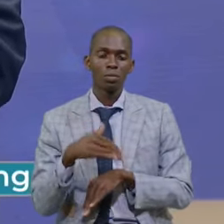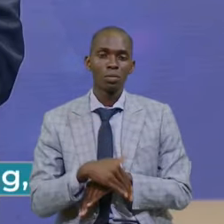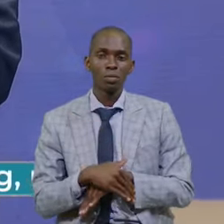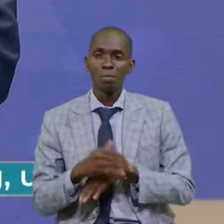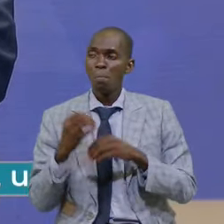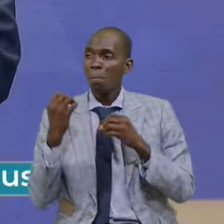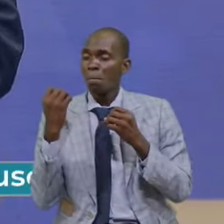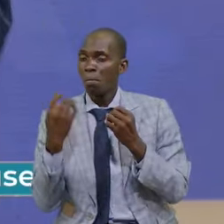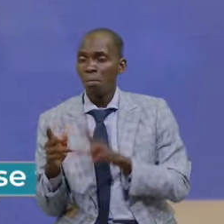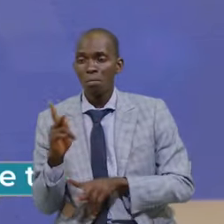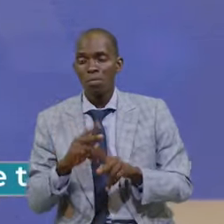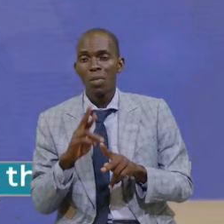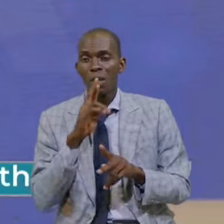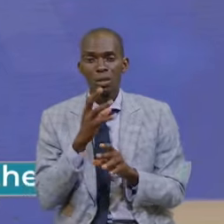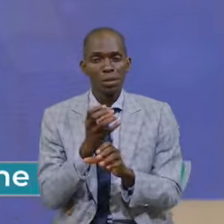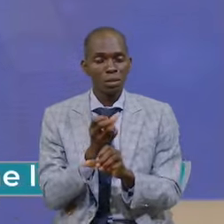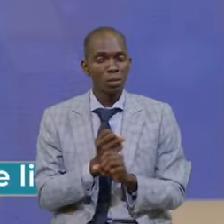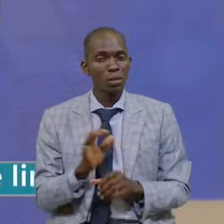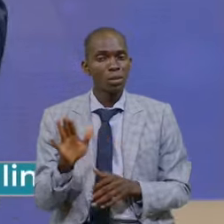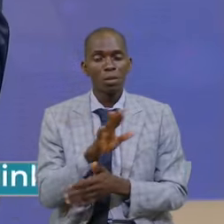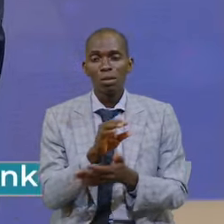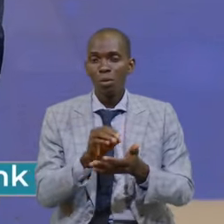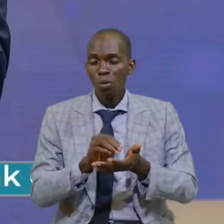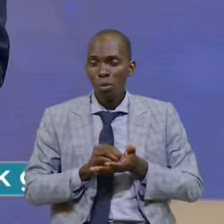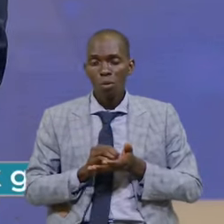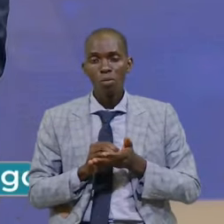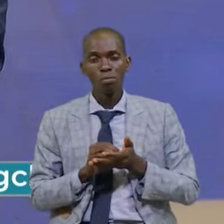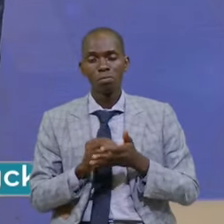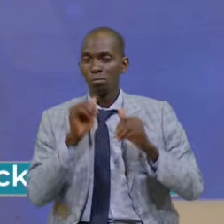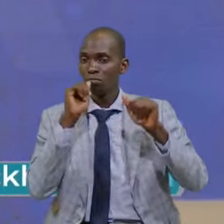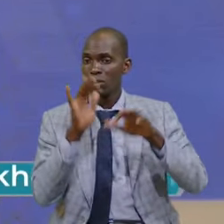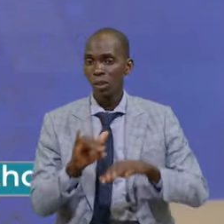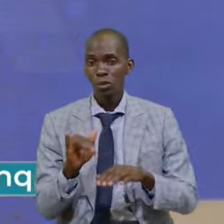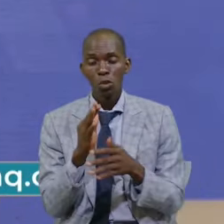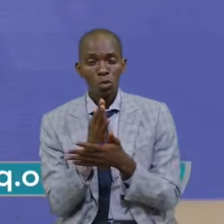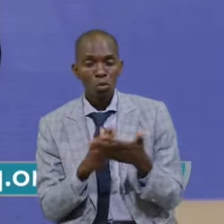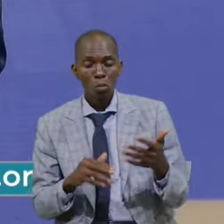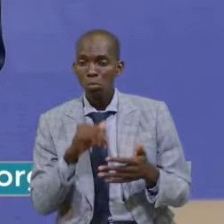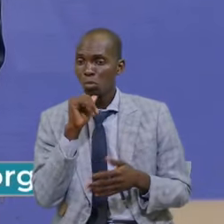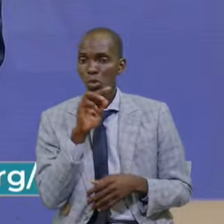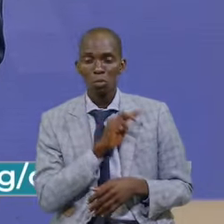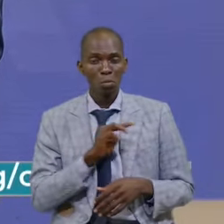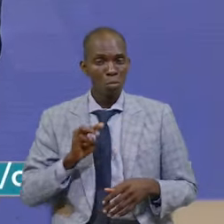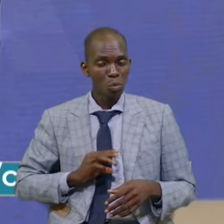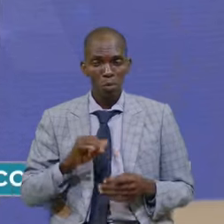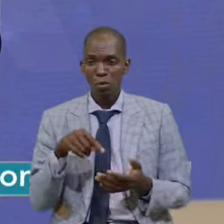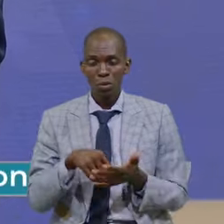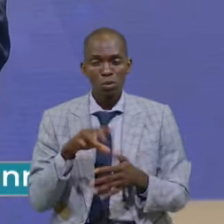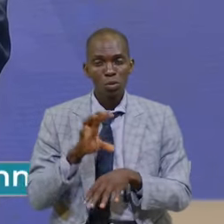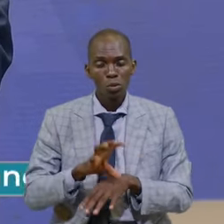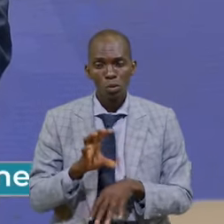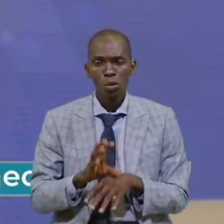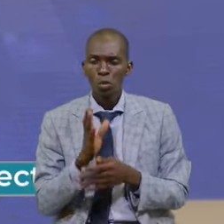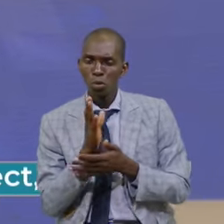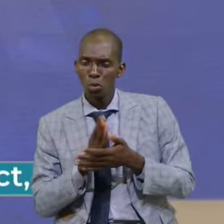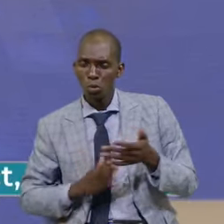will rejoice. Talk less of hundreds and thousands of souls. Please, what we are doing here, we should